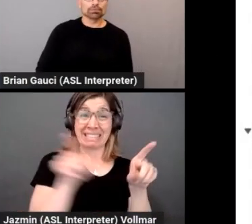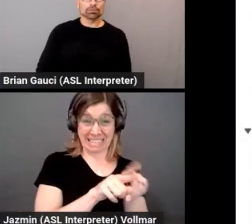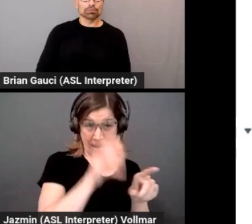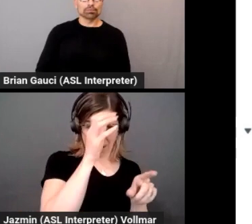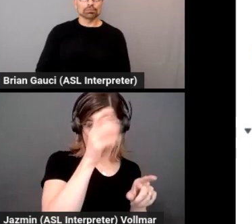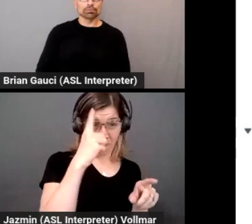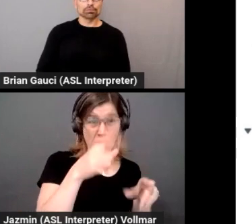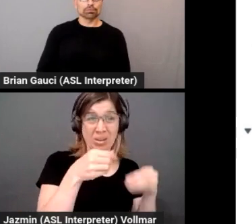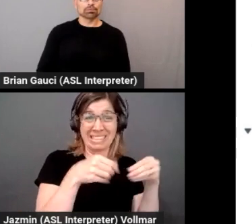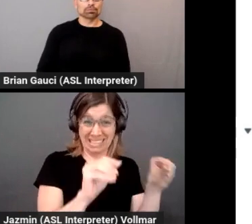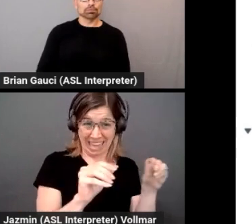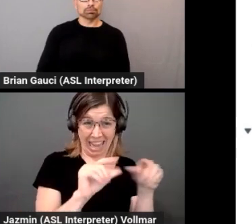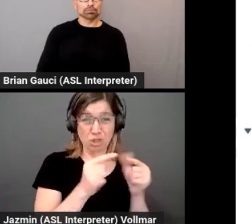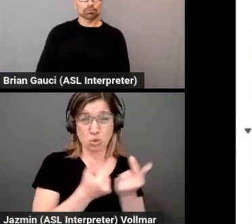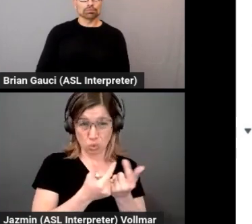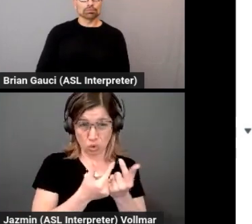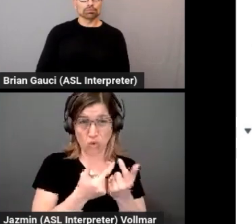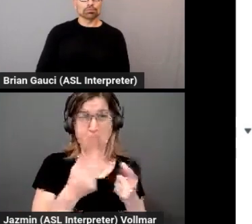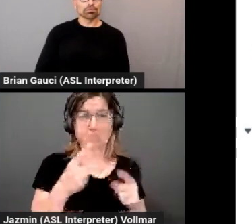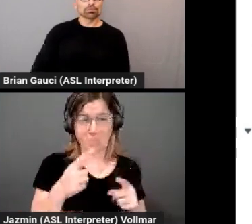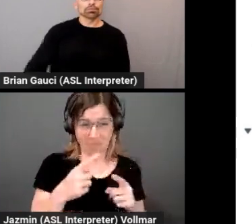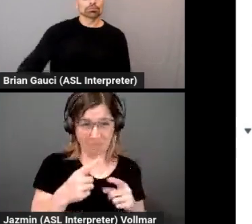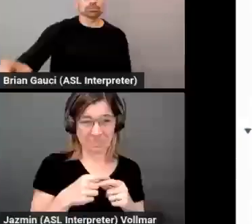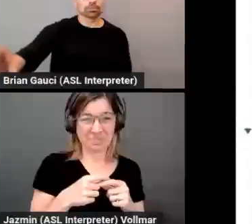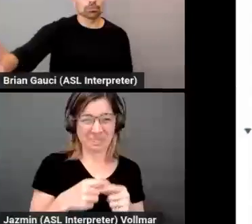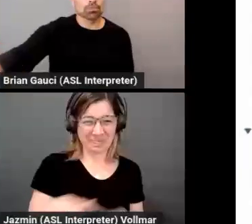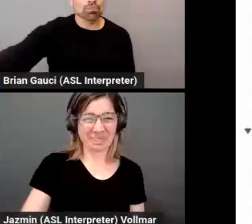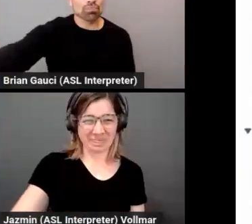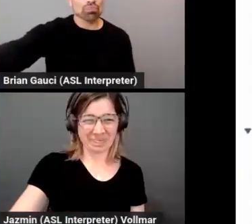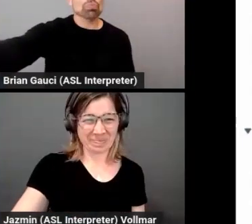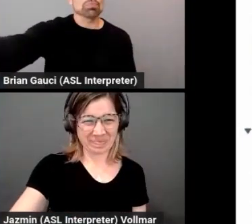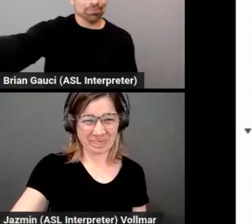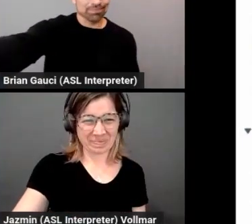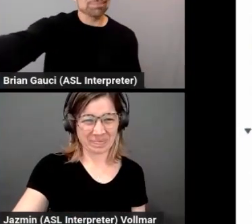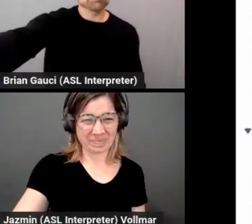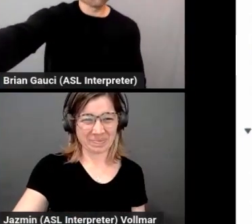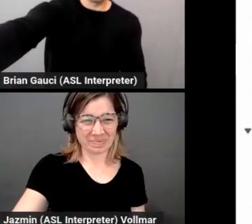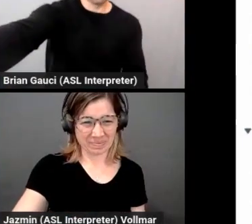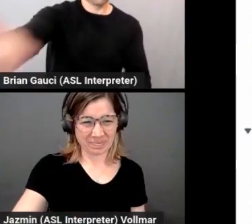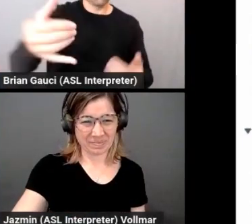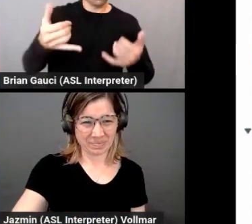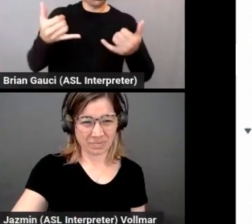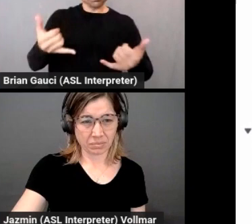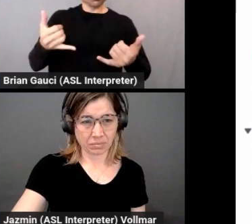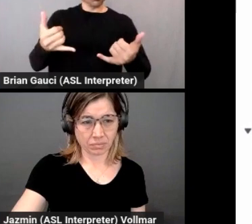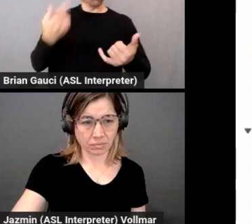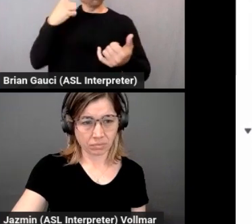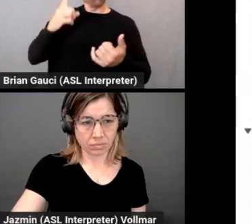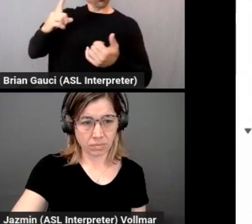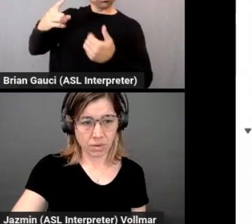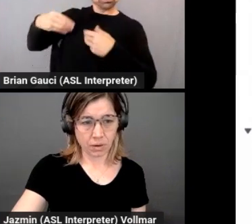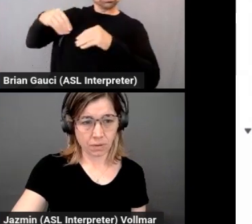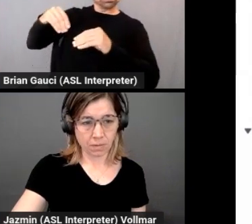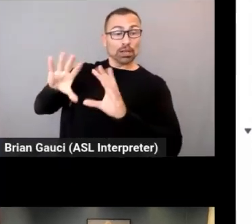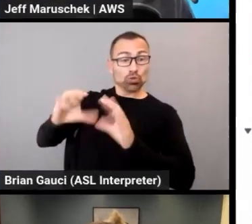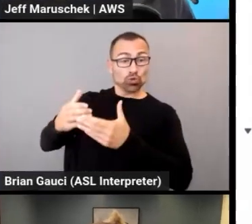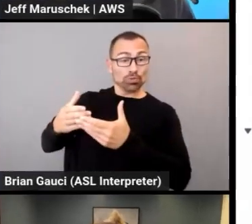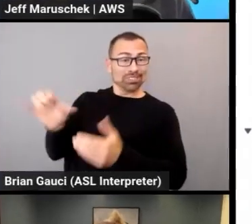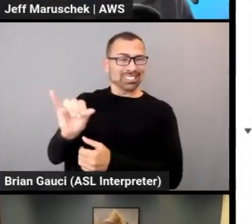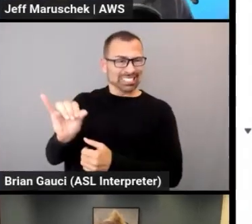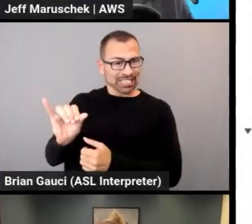now it's a different group ID, which is the sales group, in order to pass you to that application. Riggs, you had mentioned